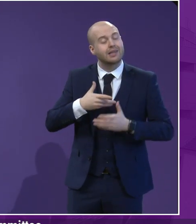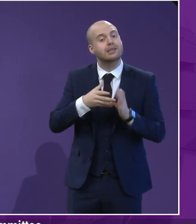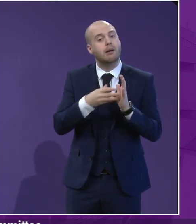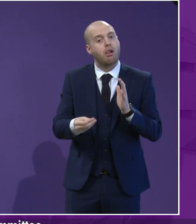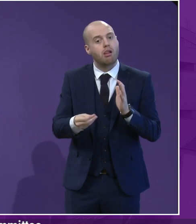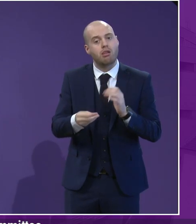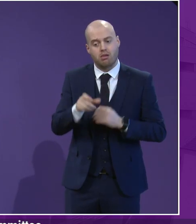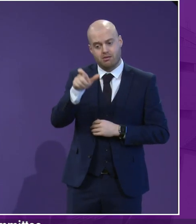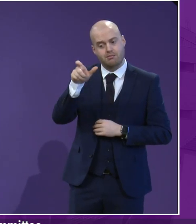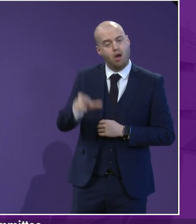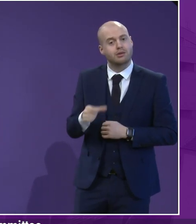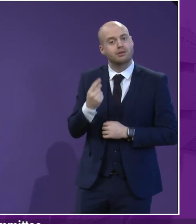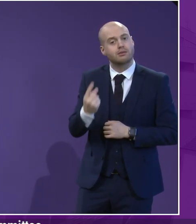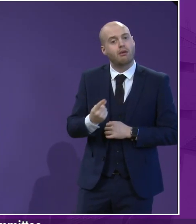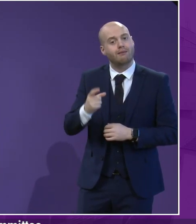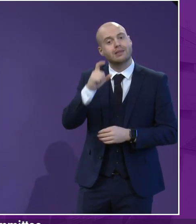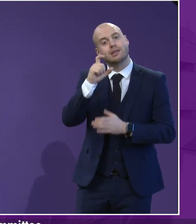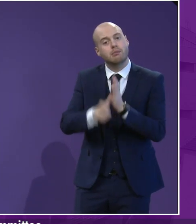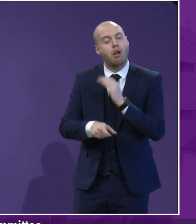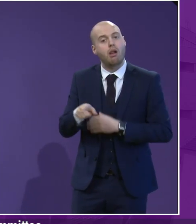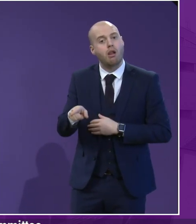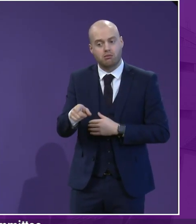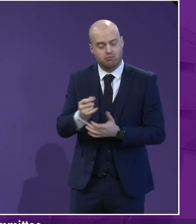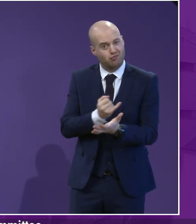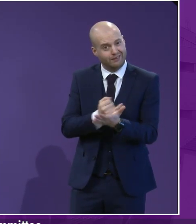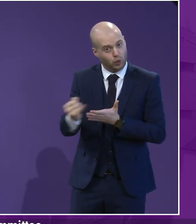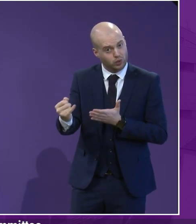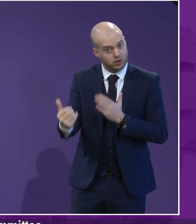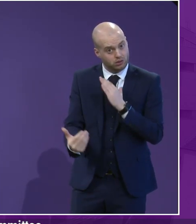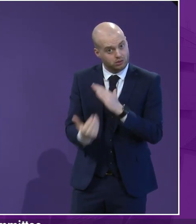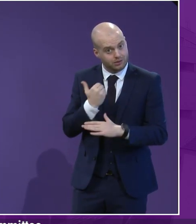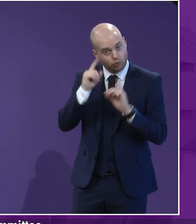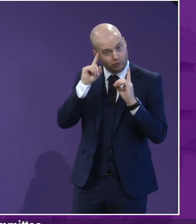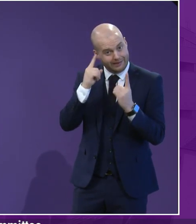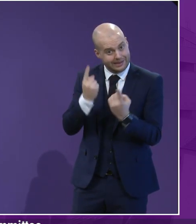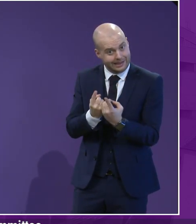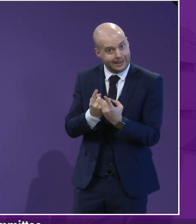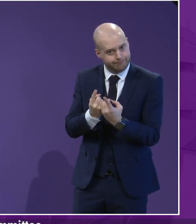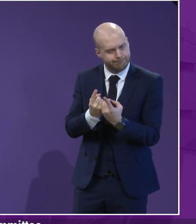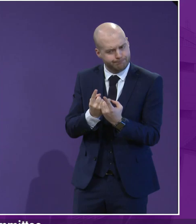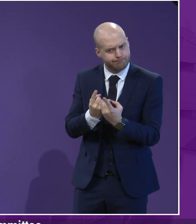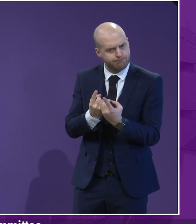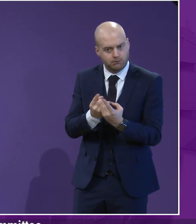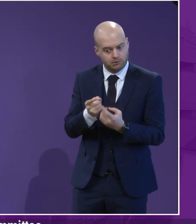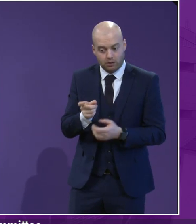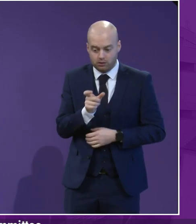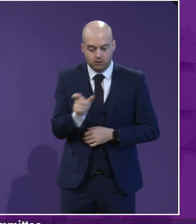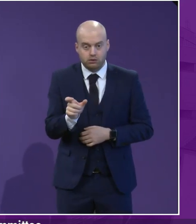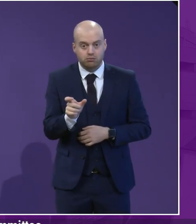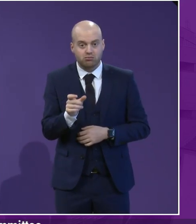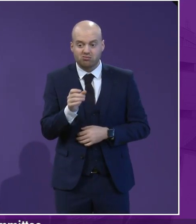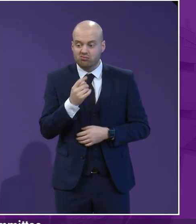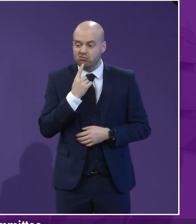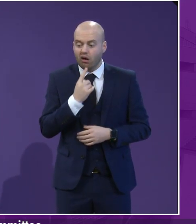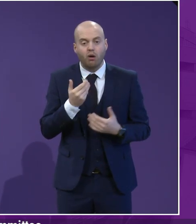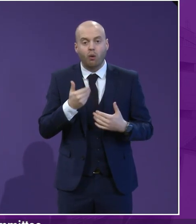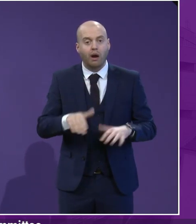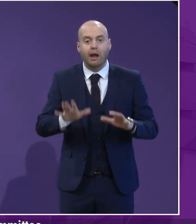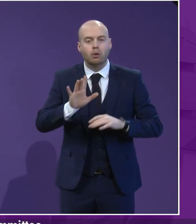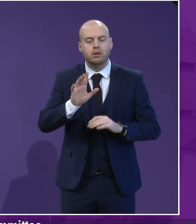with have experienced in trying to get into university in the first place. I noticed in Rebecca's submission there